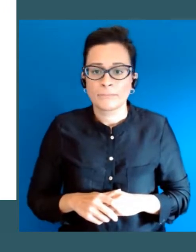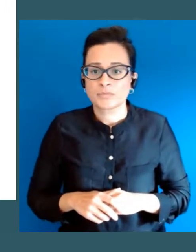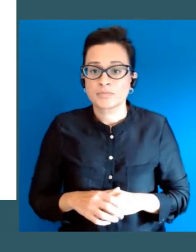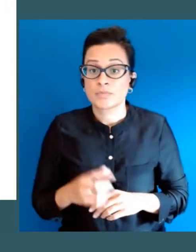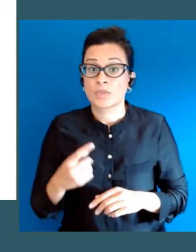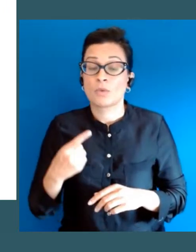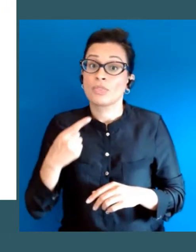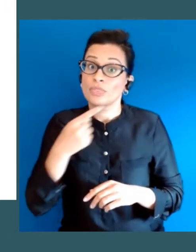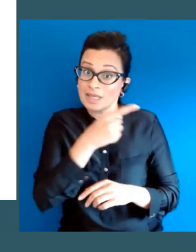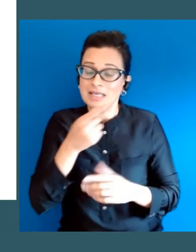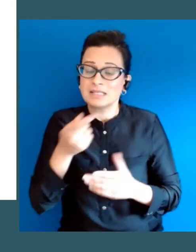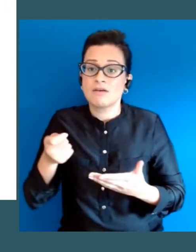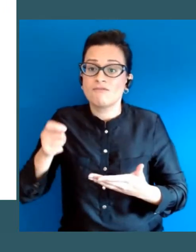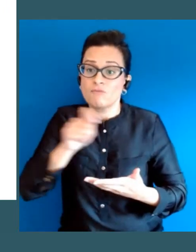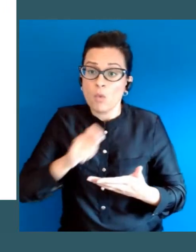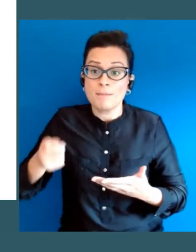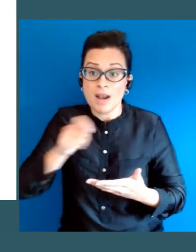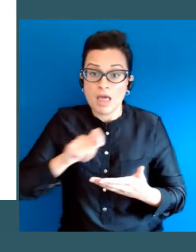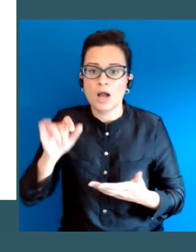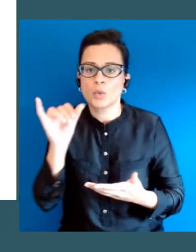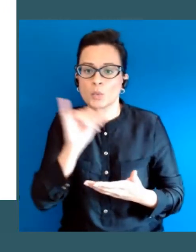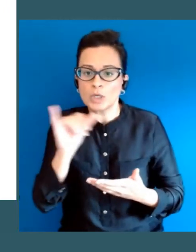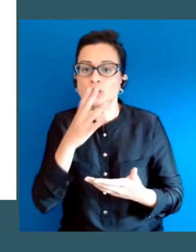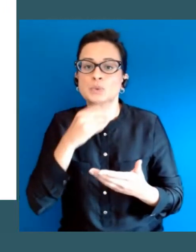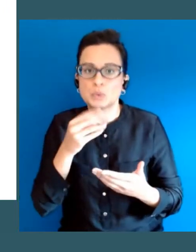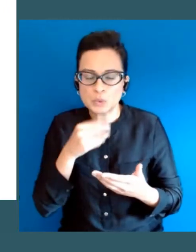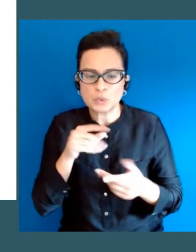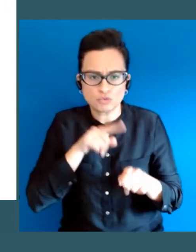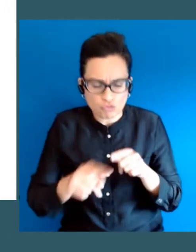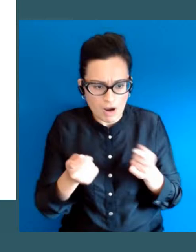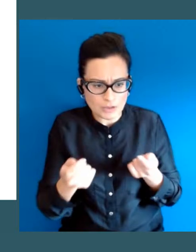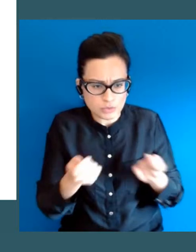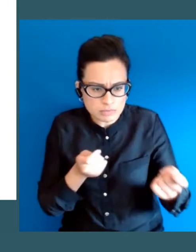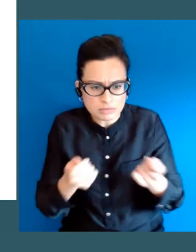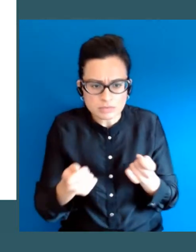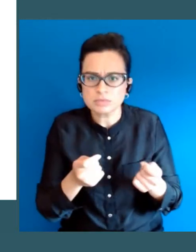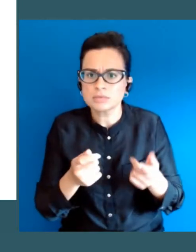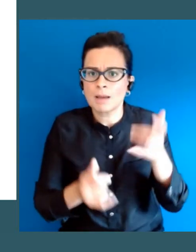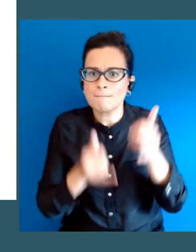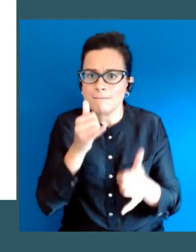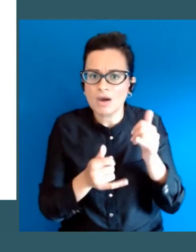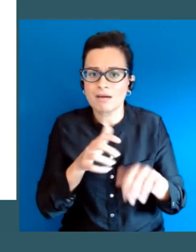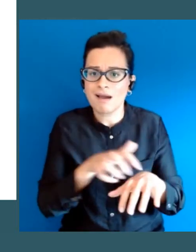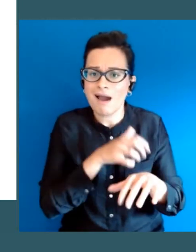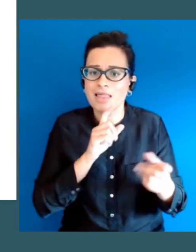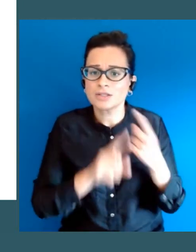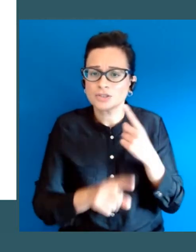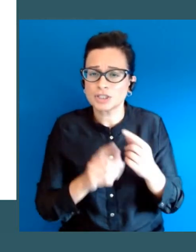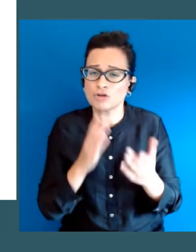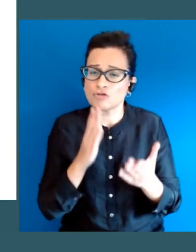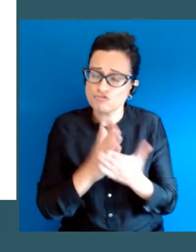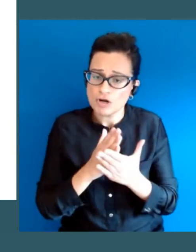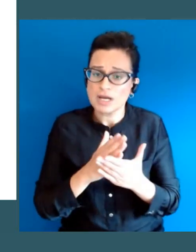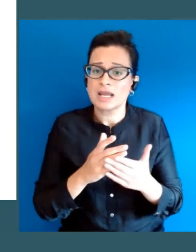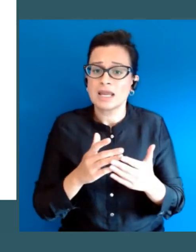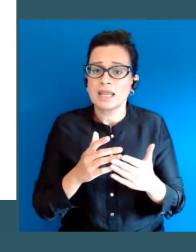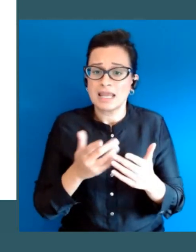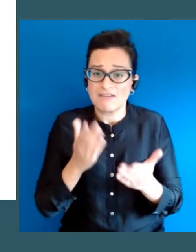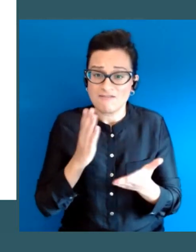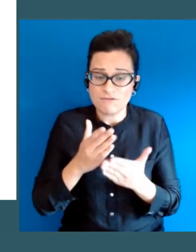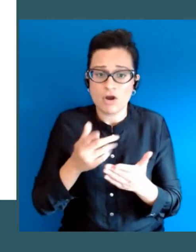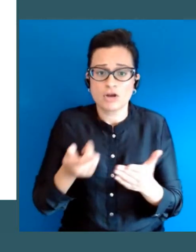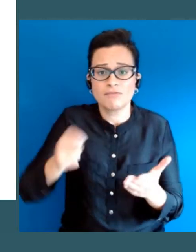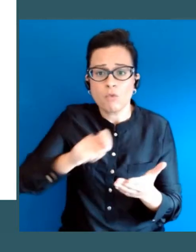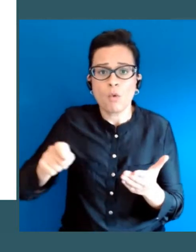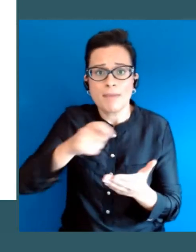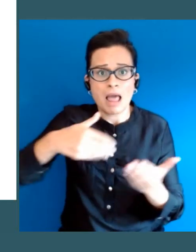ones that are used in the management of milk allergy. So our extensively hydrolyzed formulas would be our first line, and then our amino